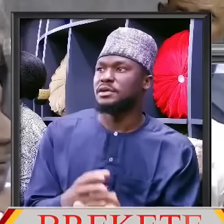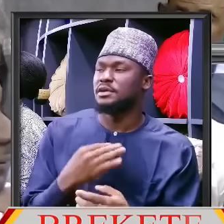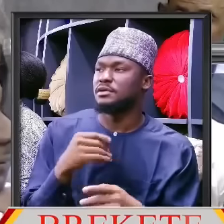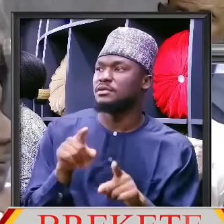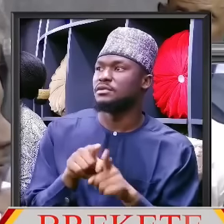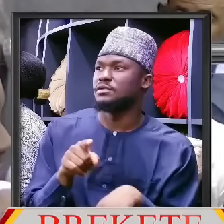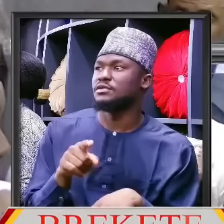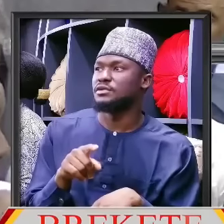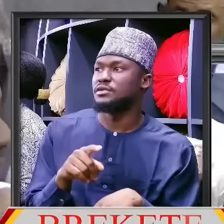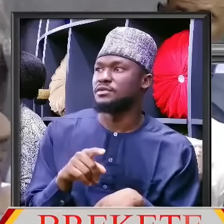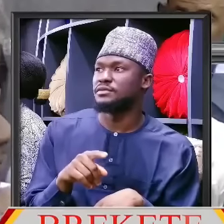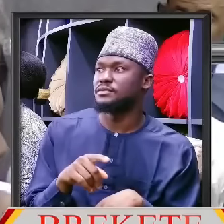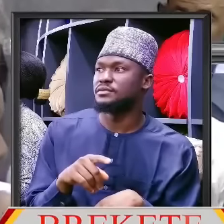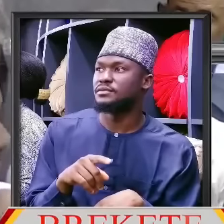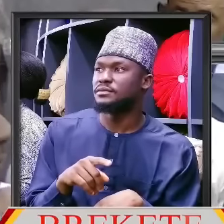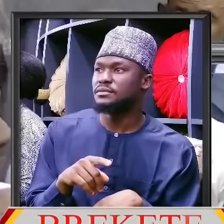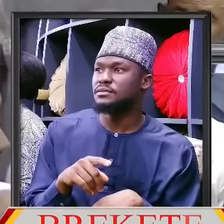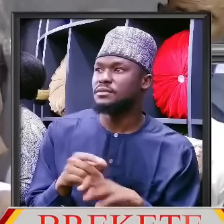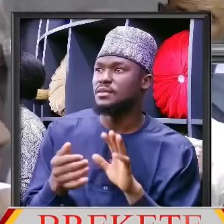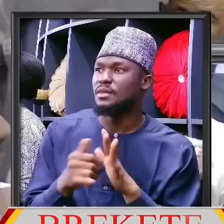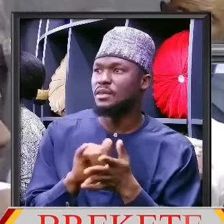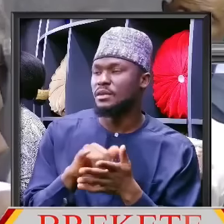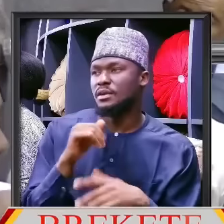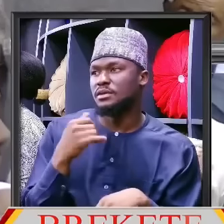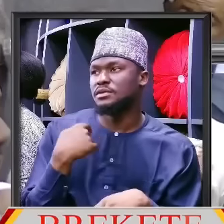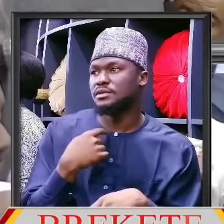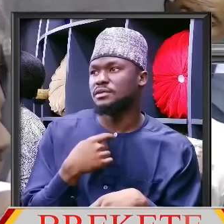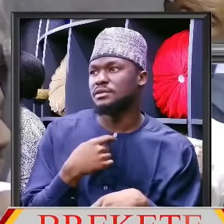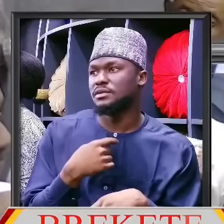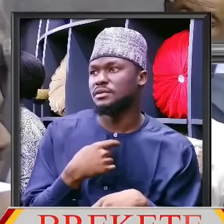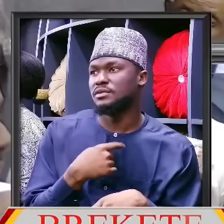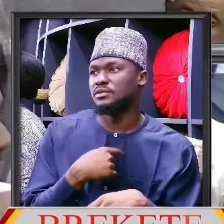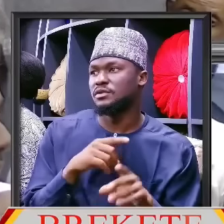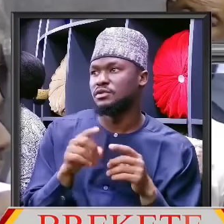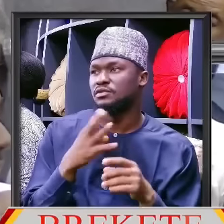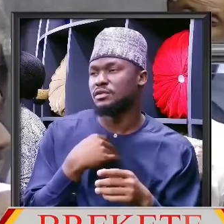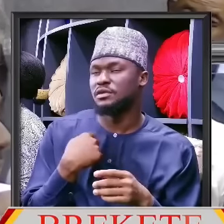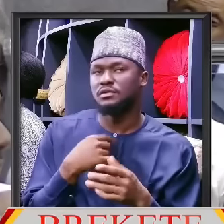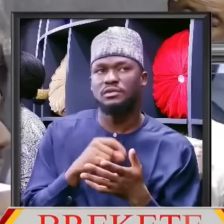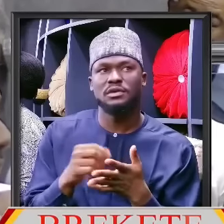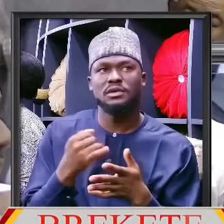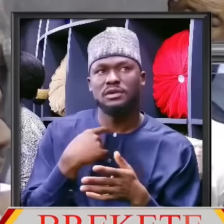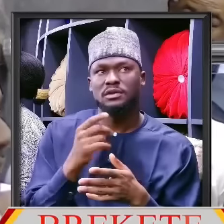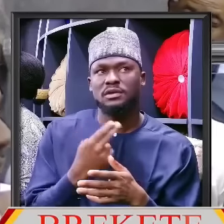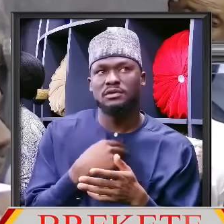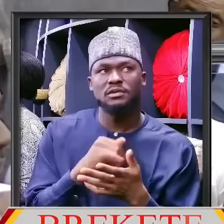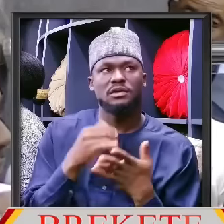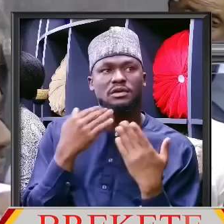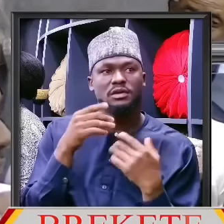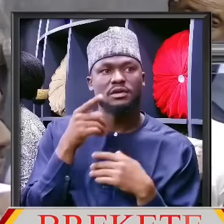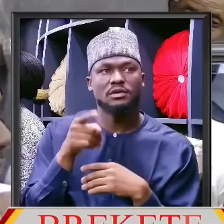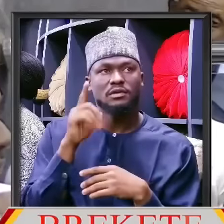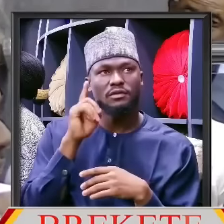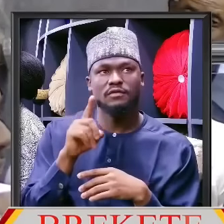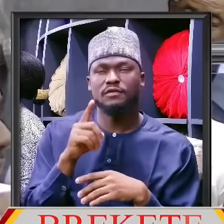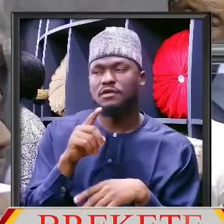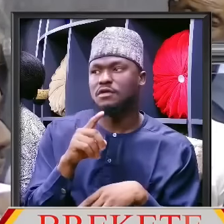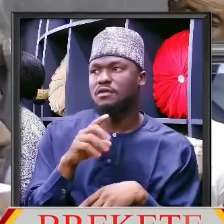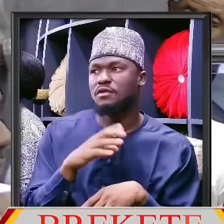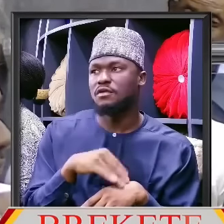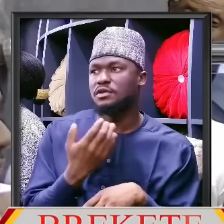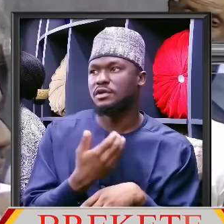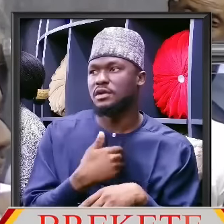letter from Desu, where they respond to the one we write, tell us, say, thank you for seeking the advice of the approval